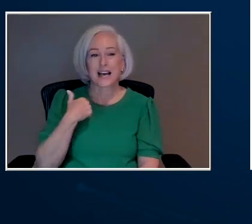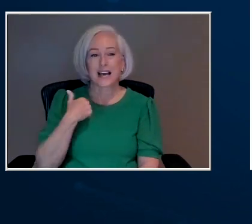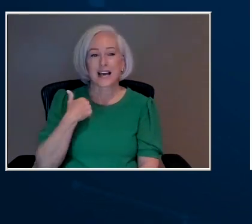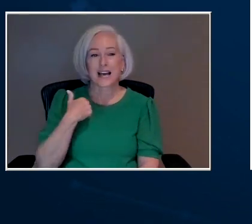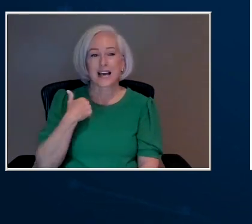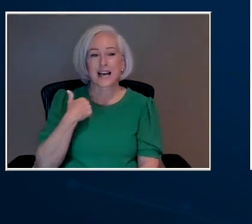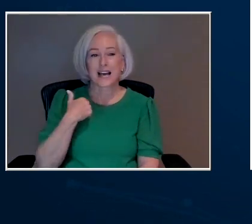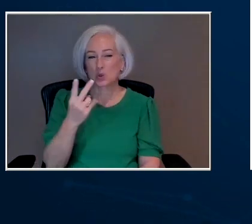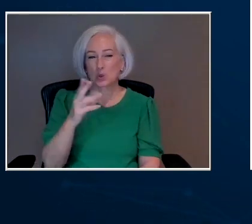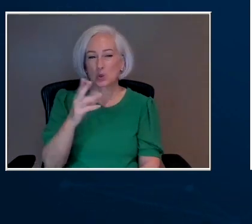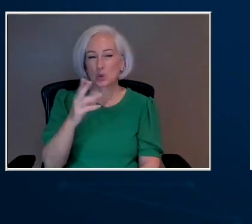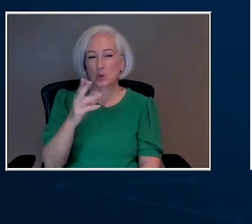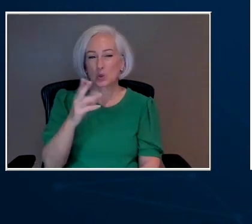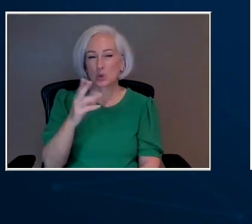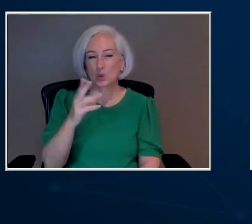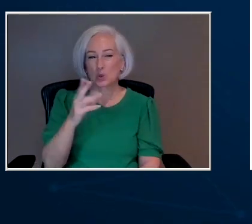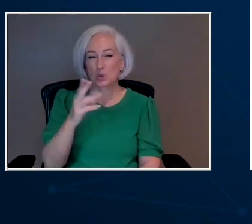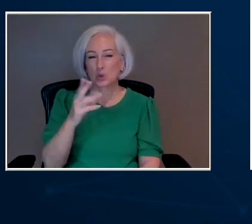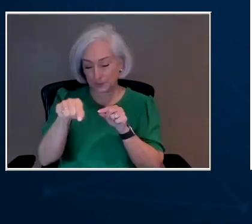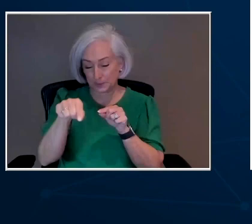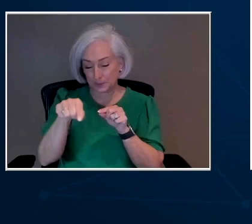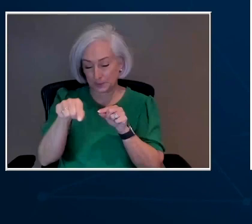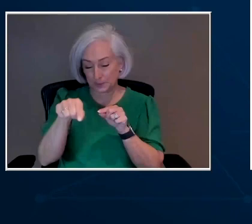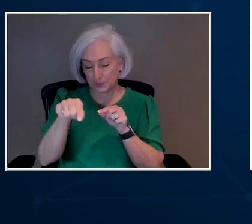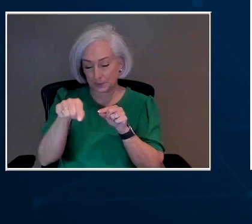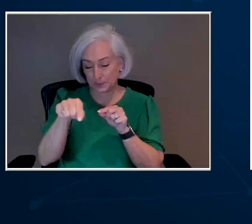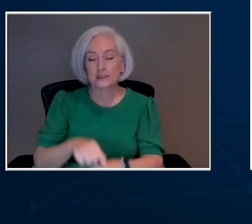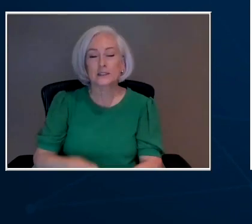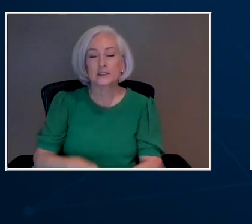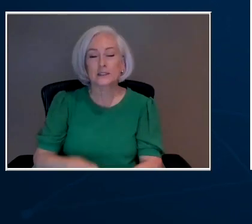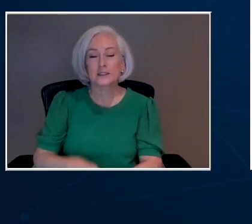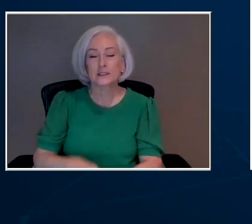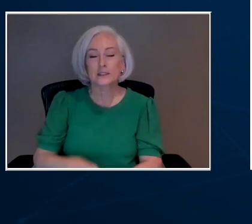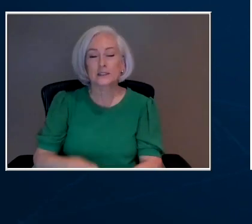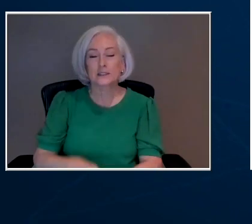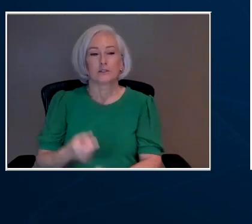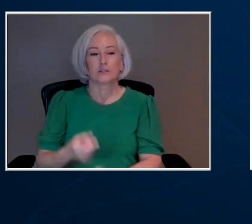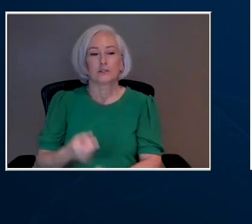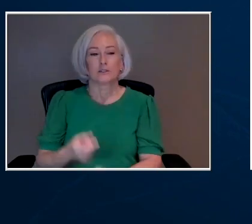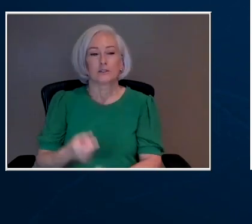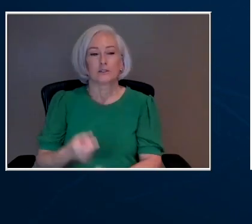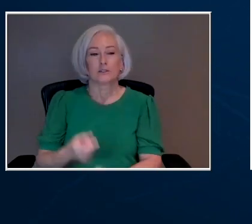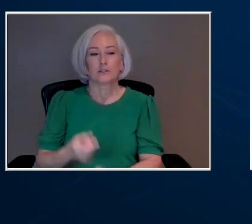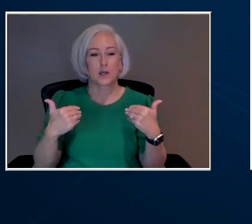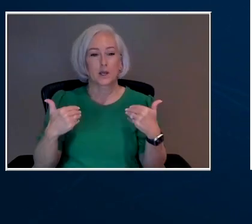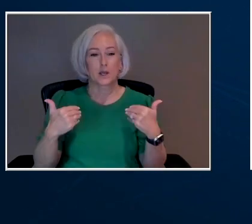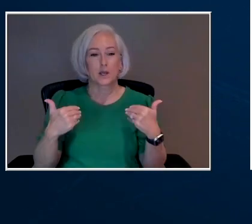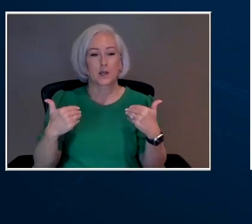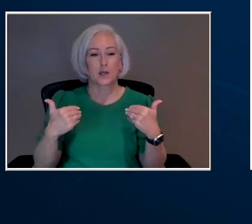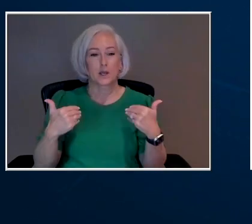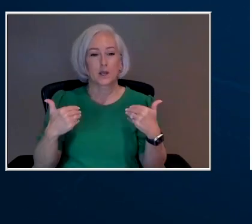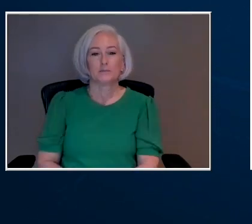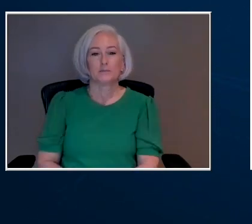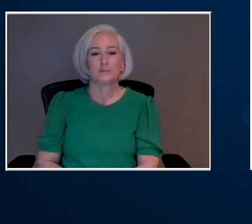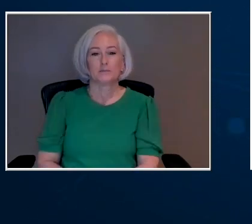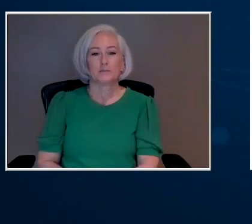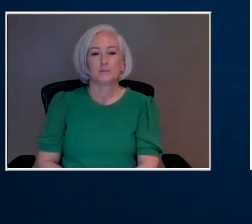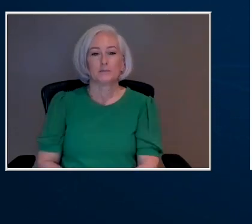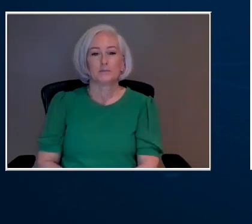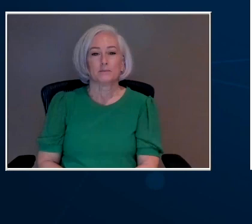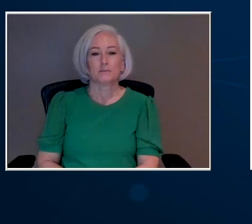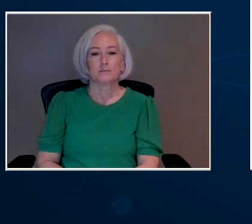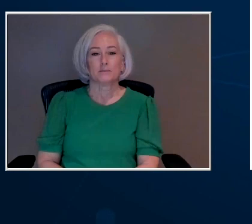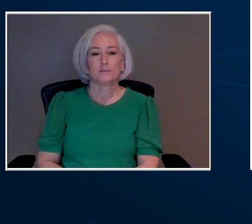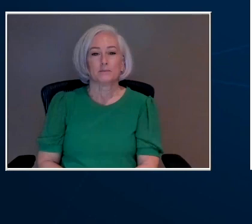from the building that we own, and we thought this would be a good spot for